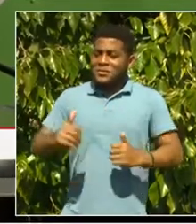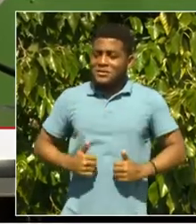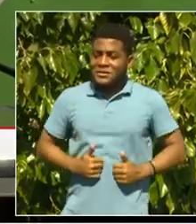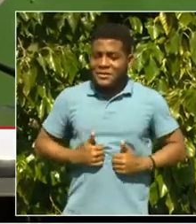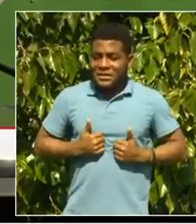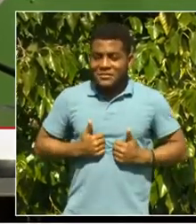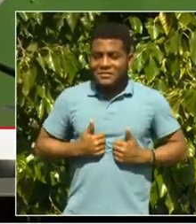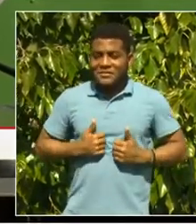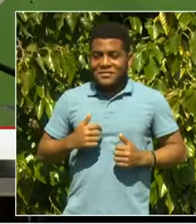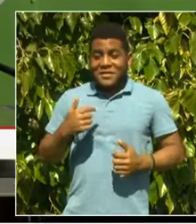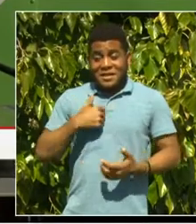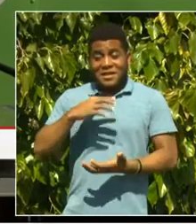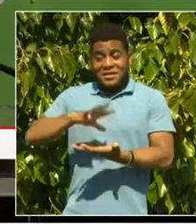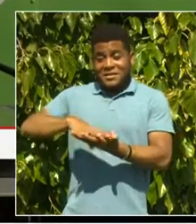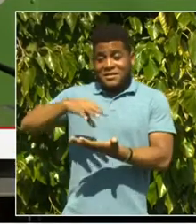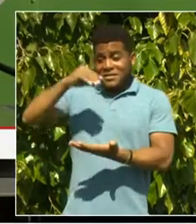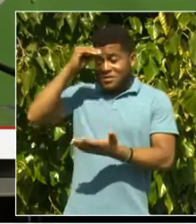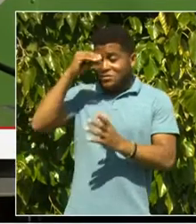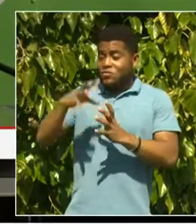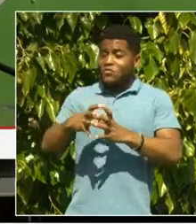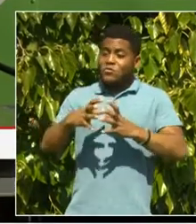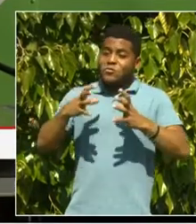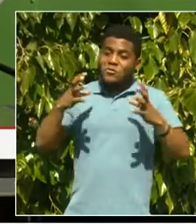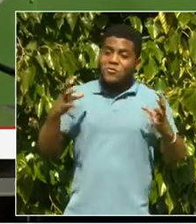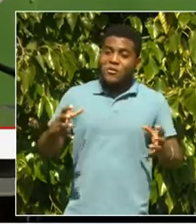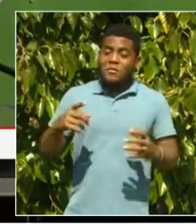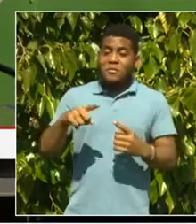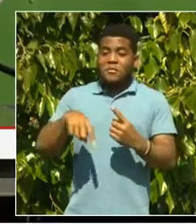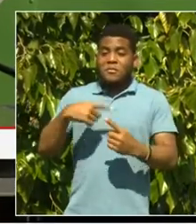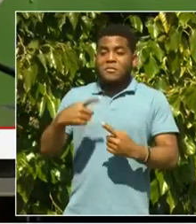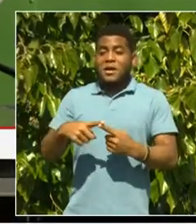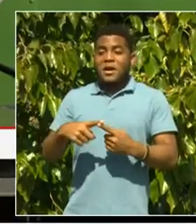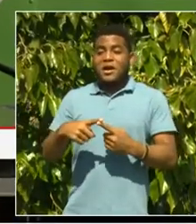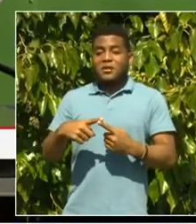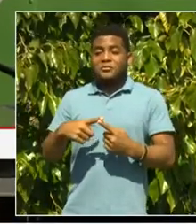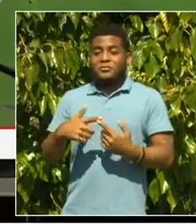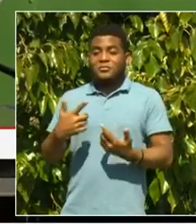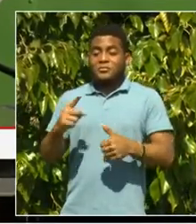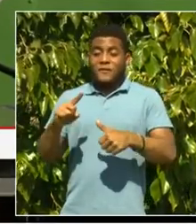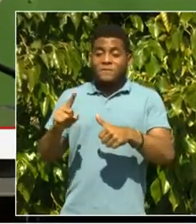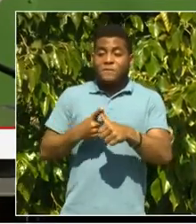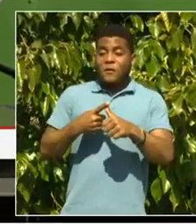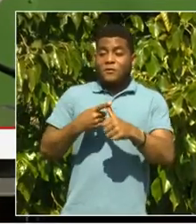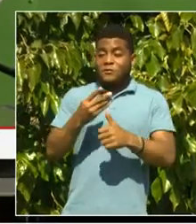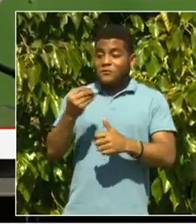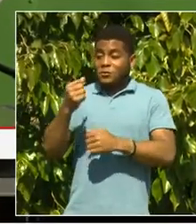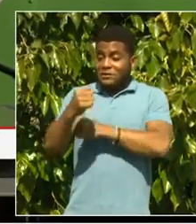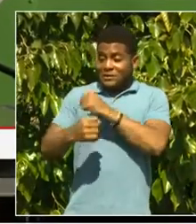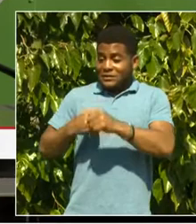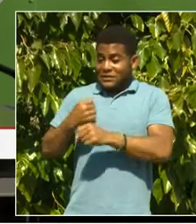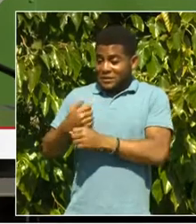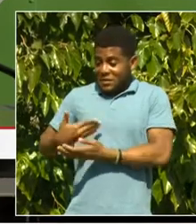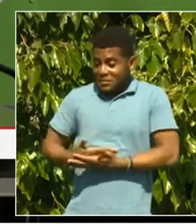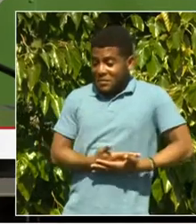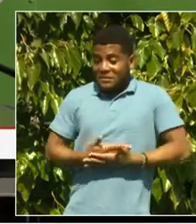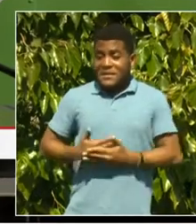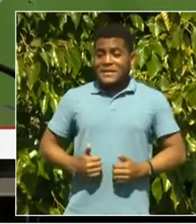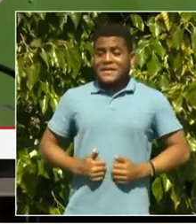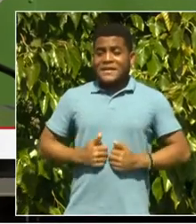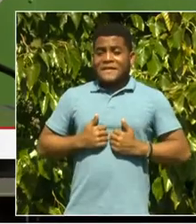much about how important those first years are in a baby's life. Their